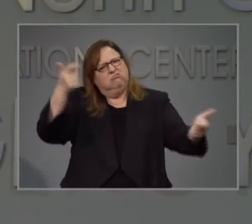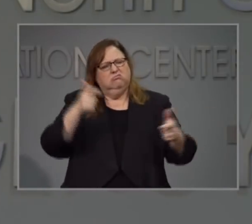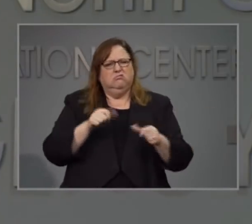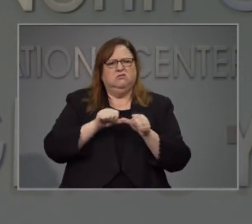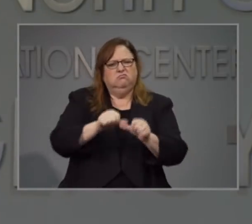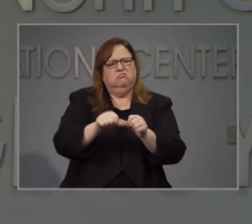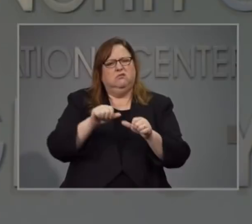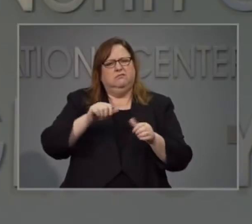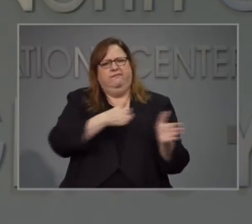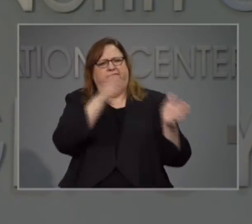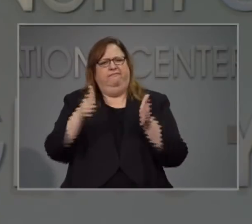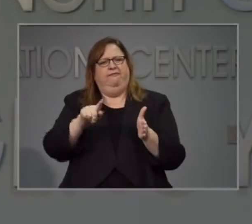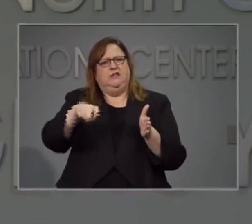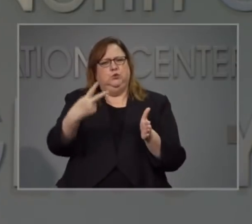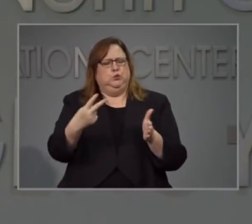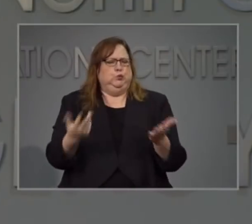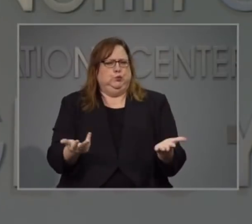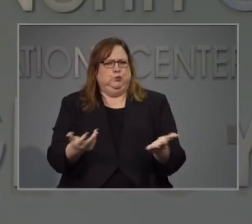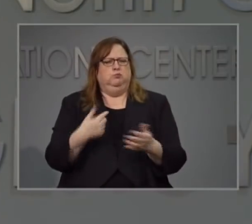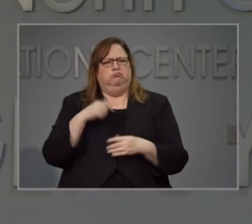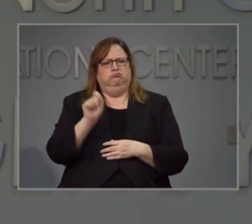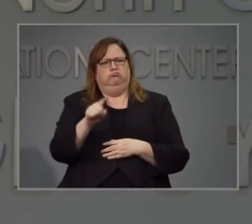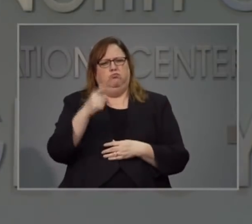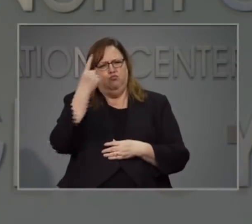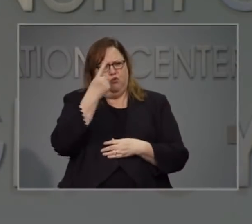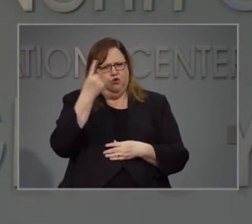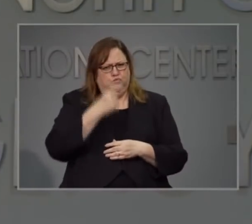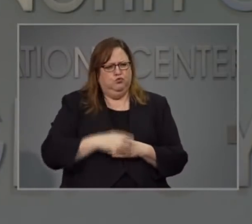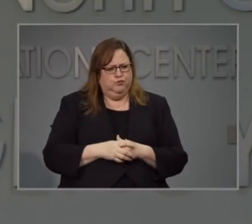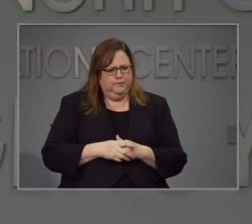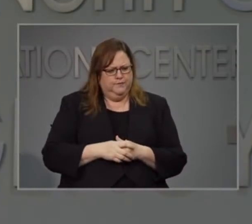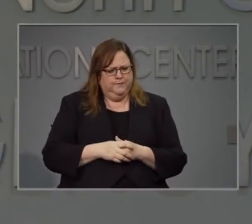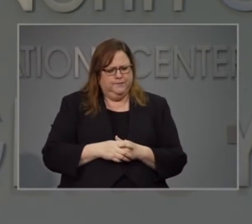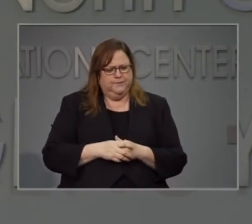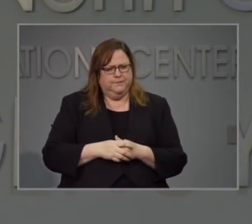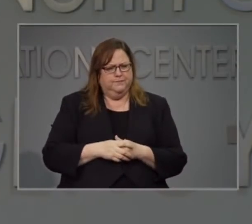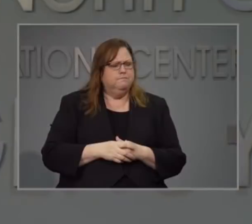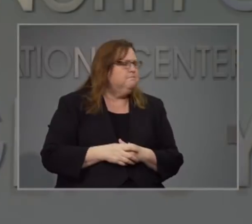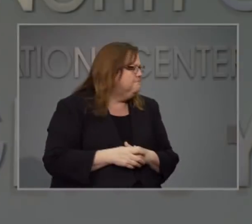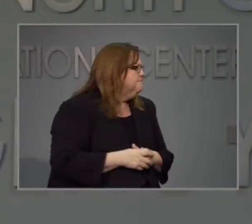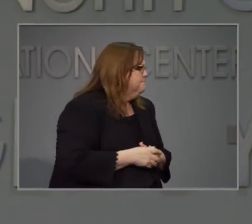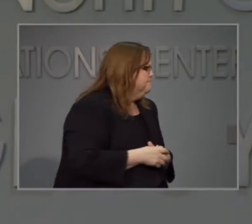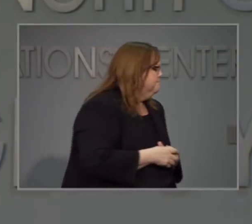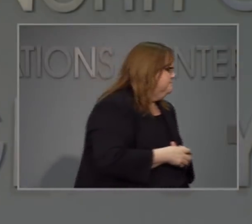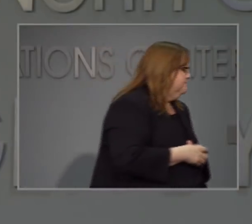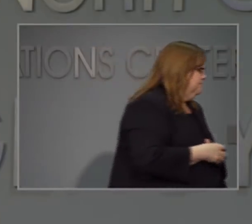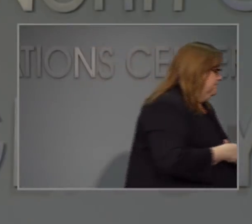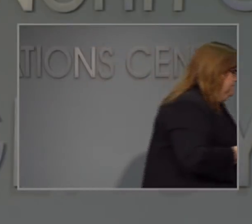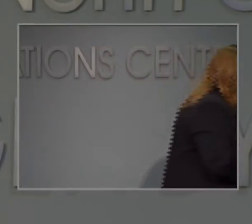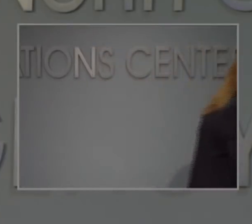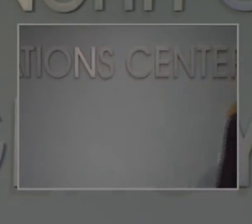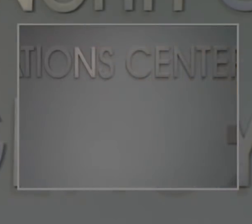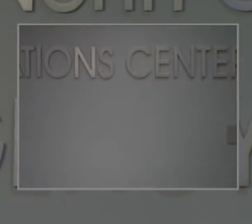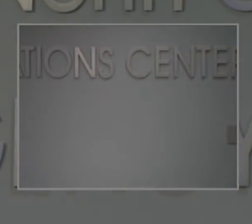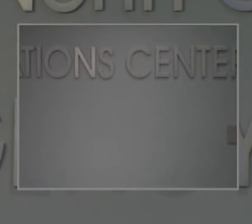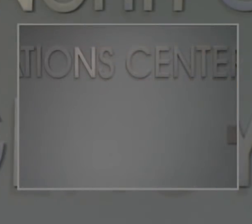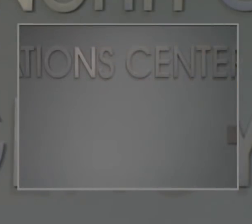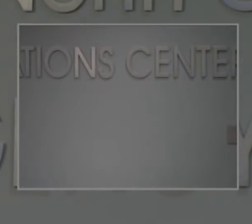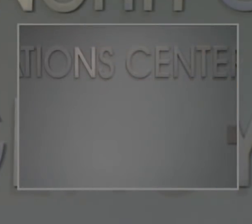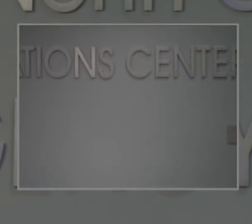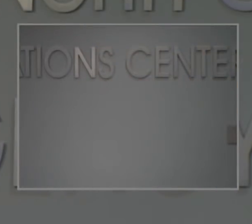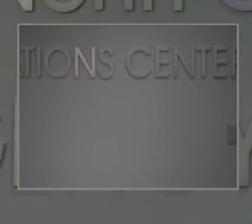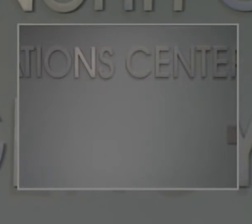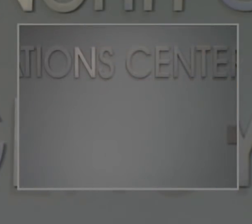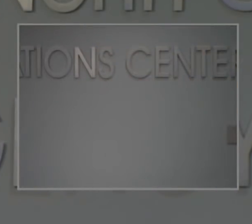more COVID-19 cases that are being reported. Part of the reason for that is we're doing a lot more